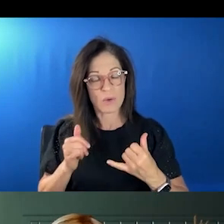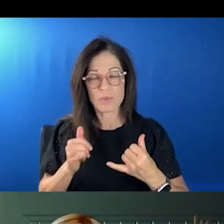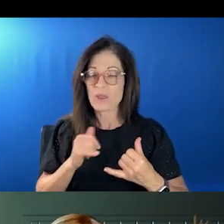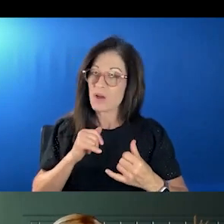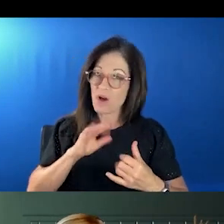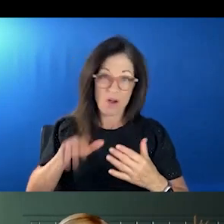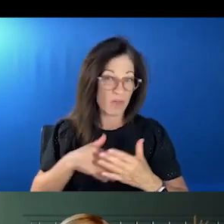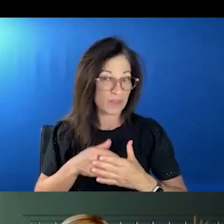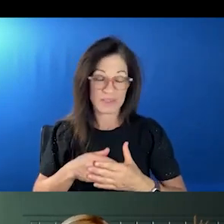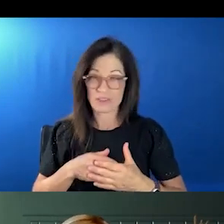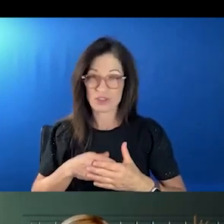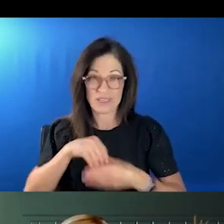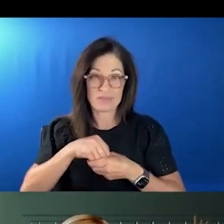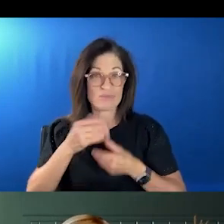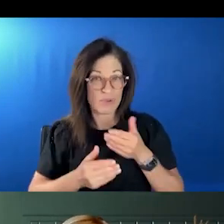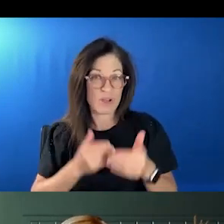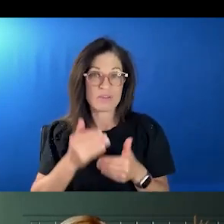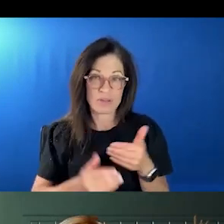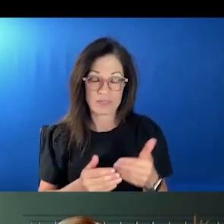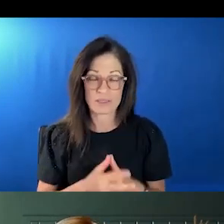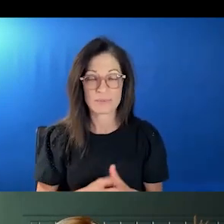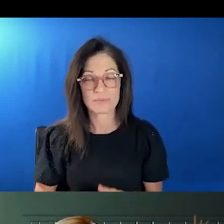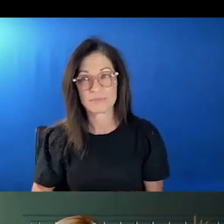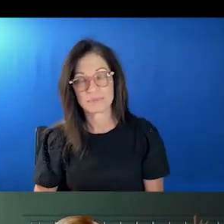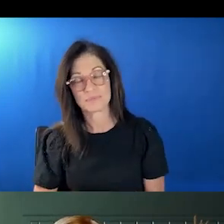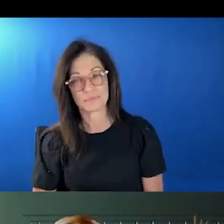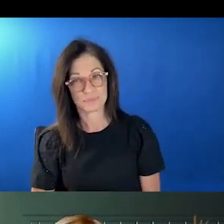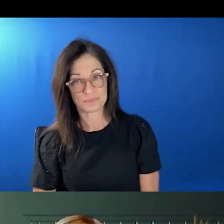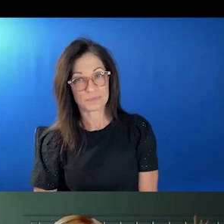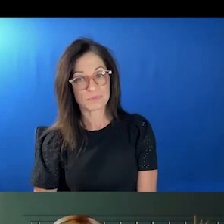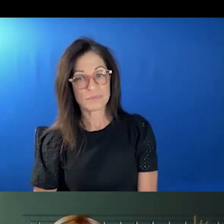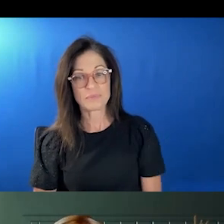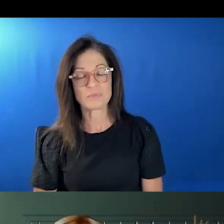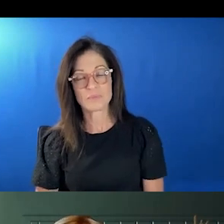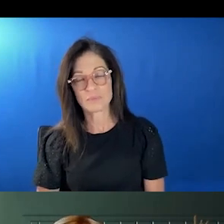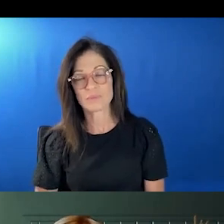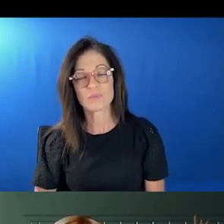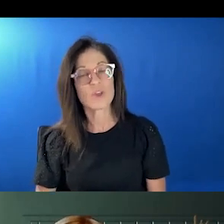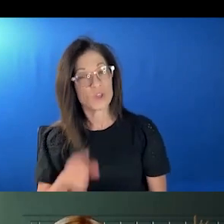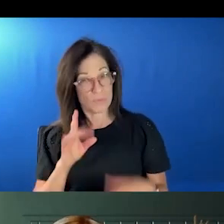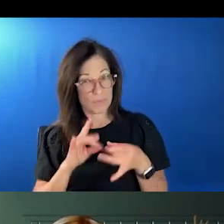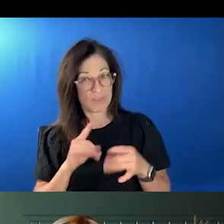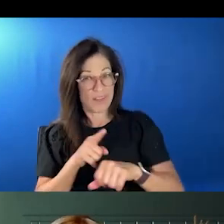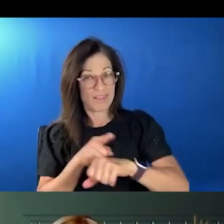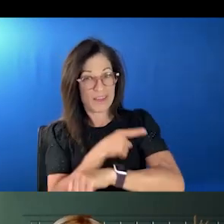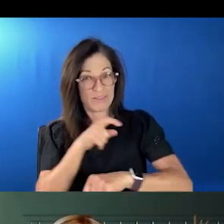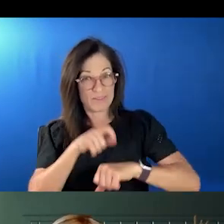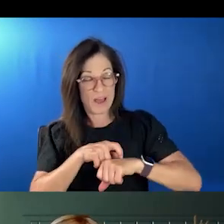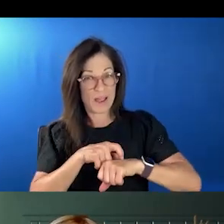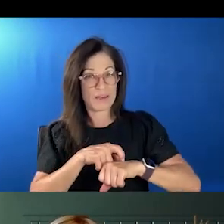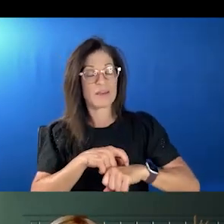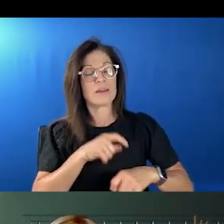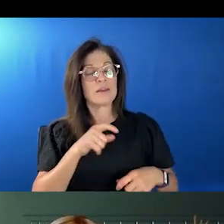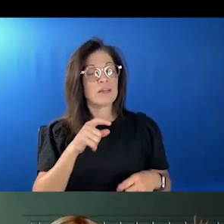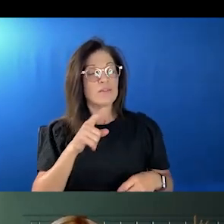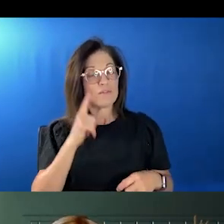in progress. So when you mention the length of time that it takes mobile crisis to